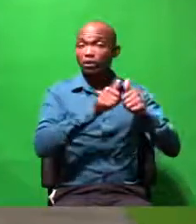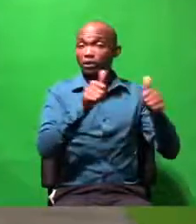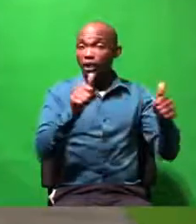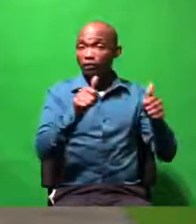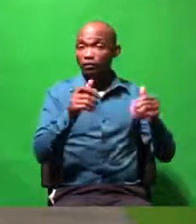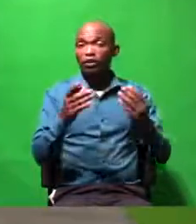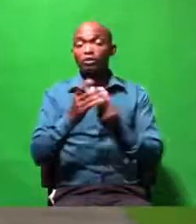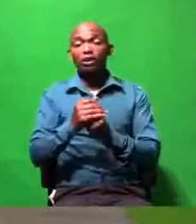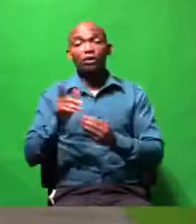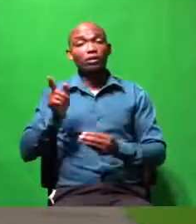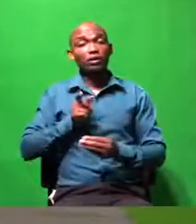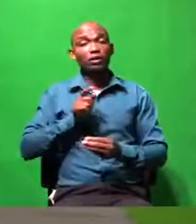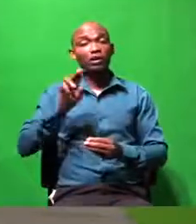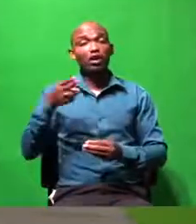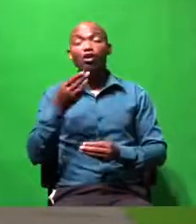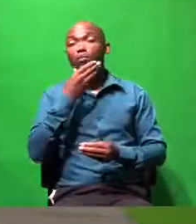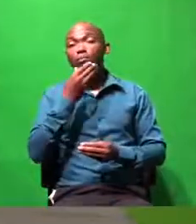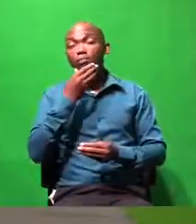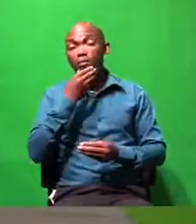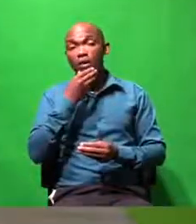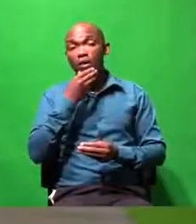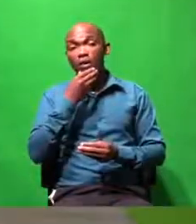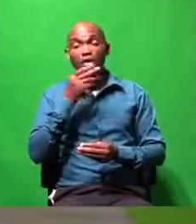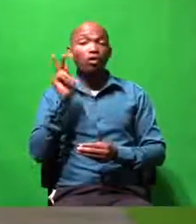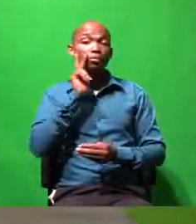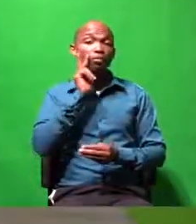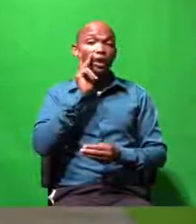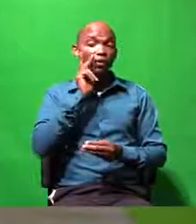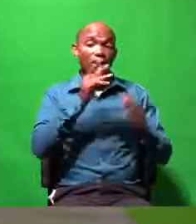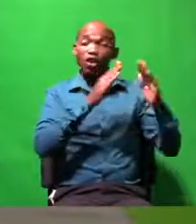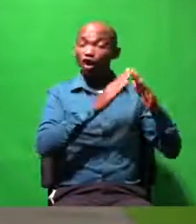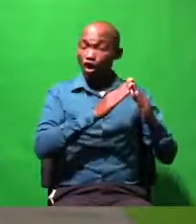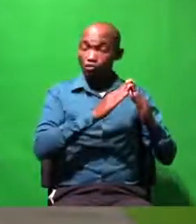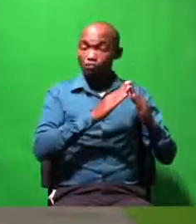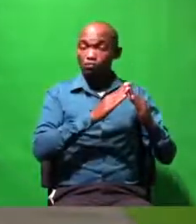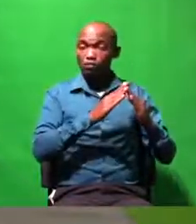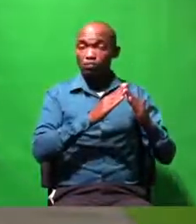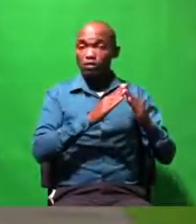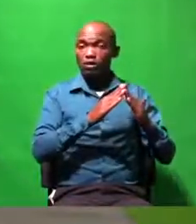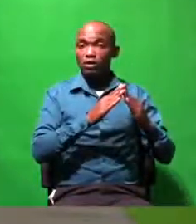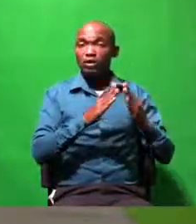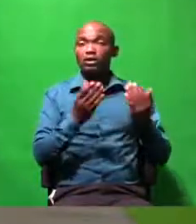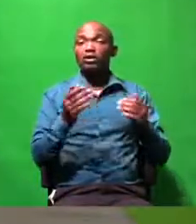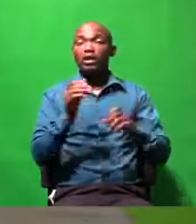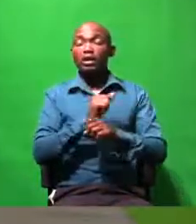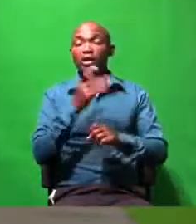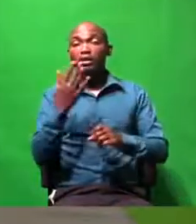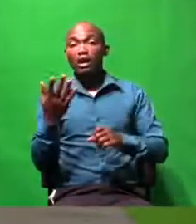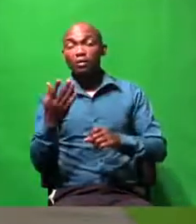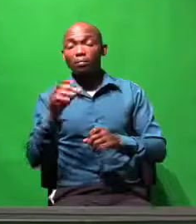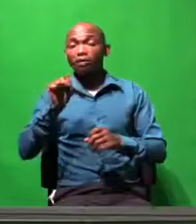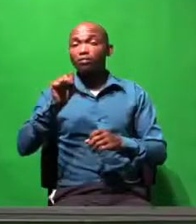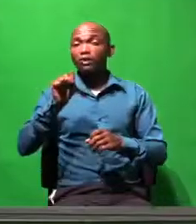with your sister and brother at home, in order to help you what is survey and identify the types of survey